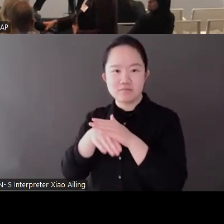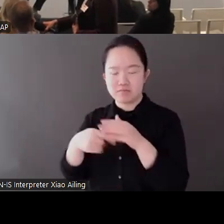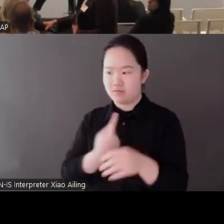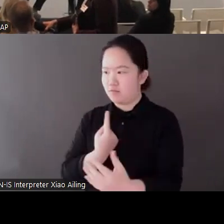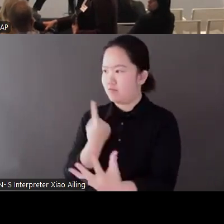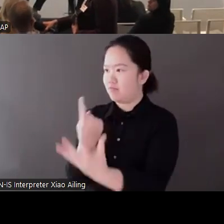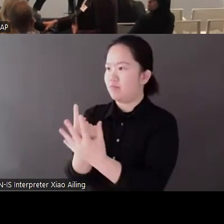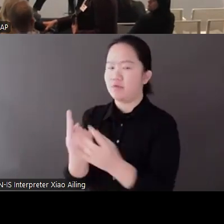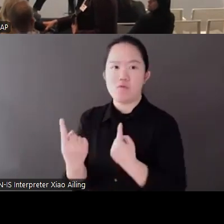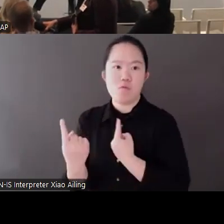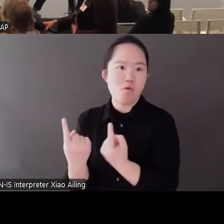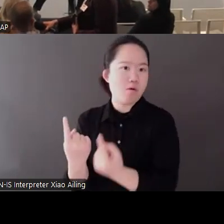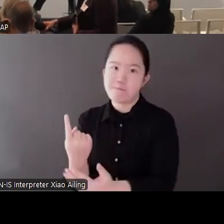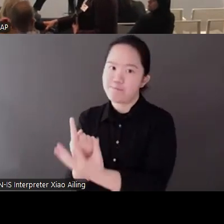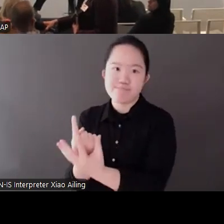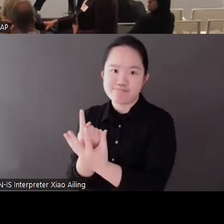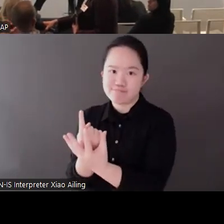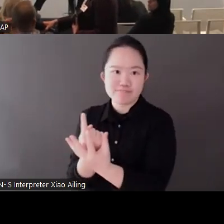certified soon. But